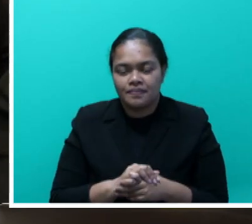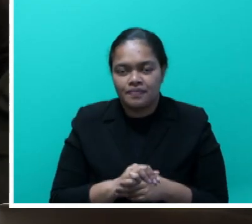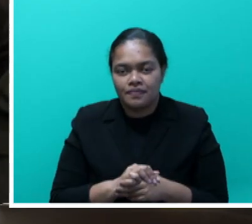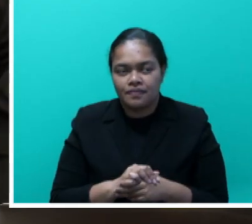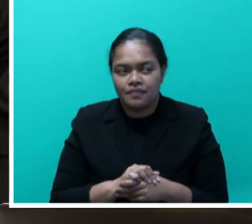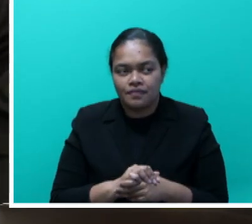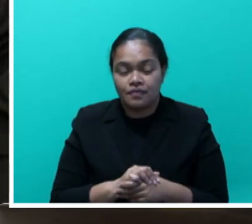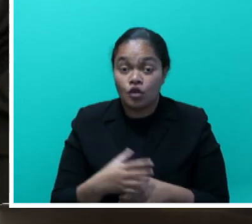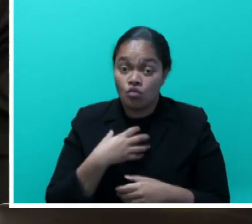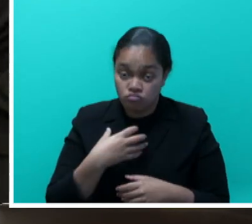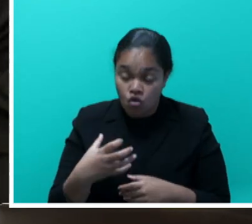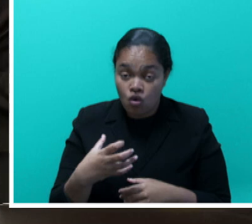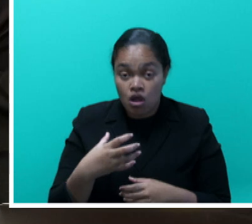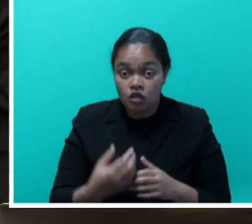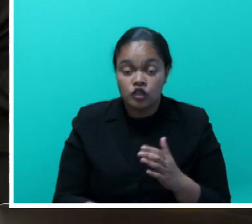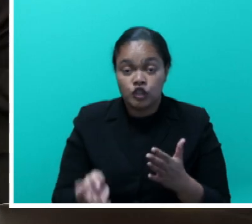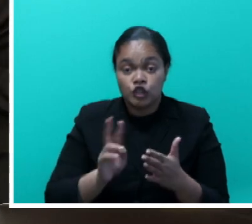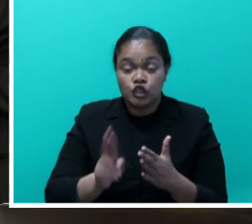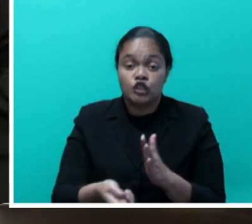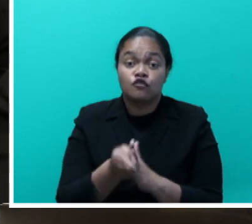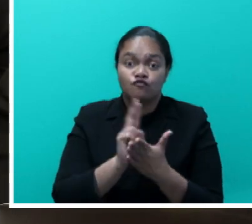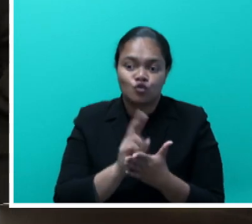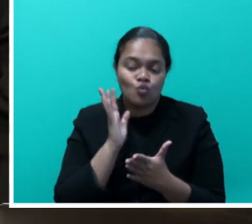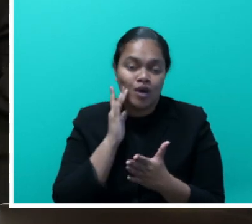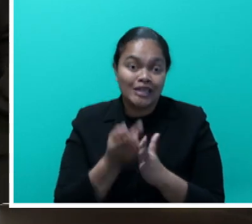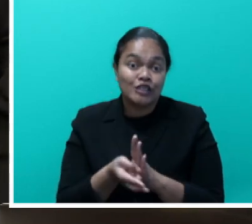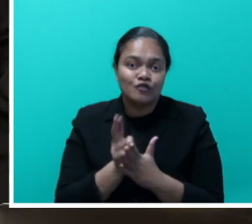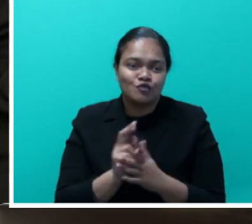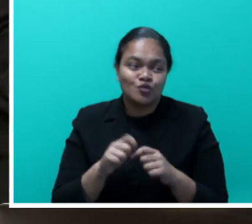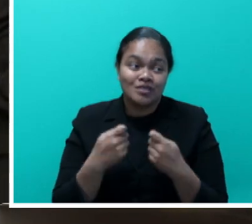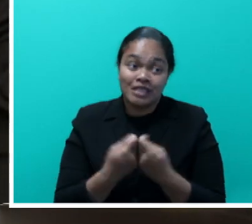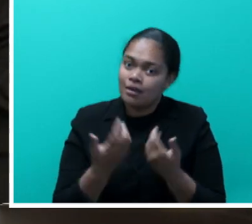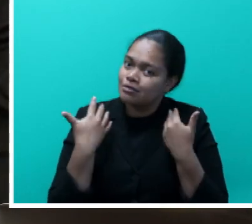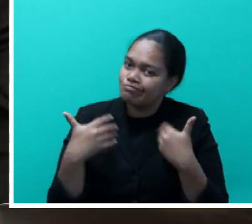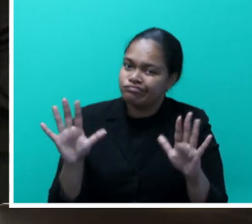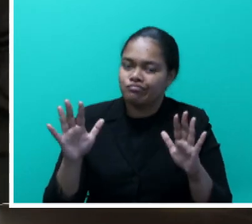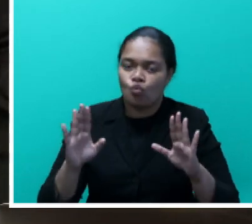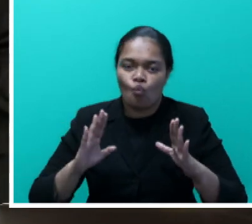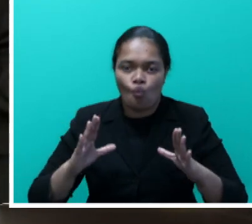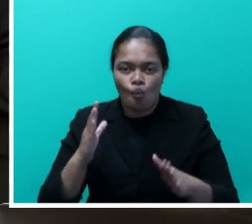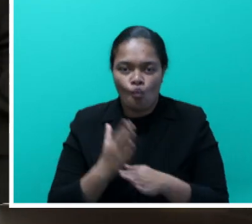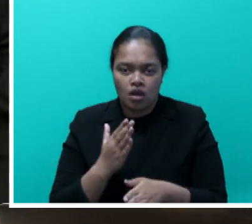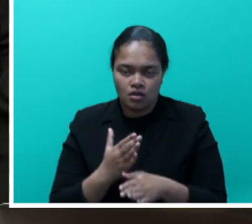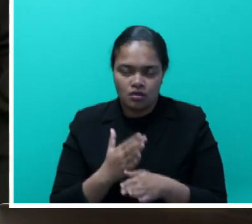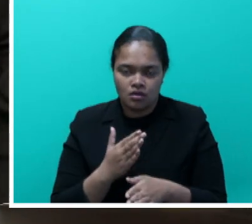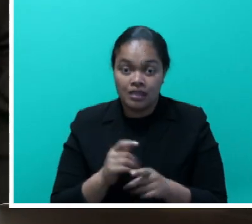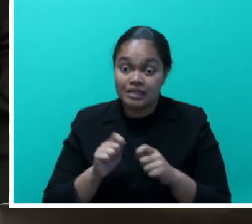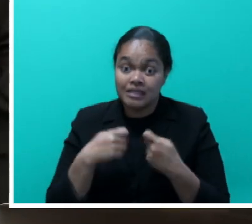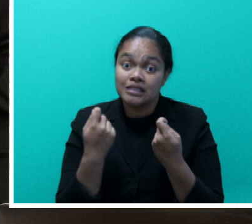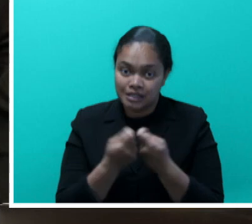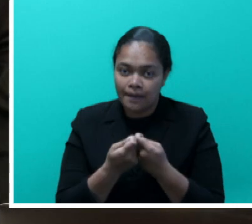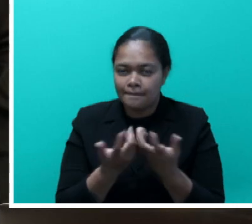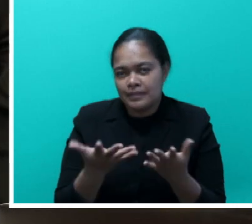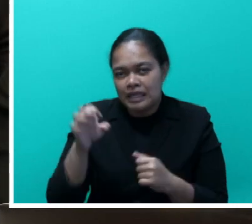More will be revealed when the review team completed its work. The team is